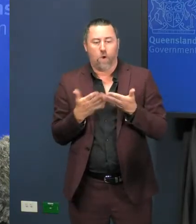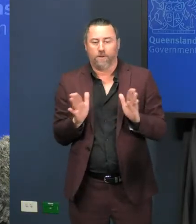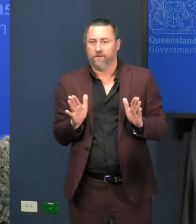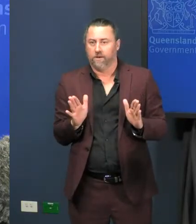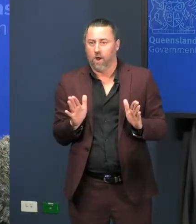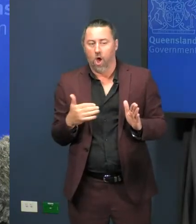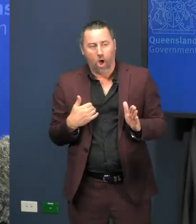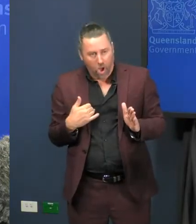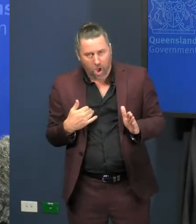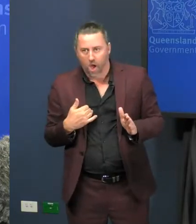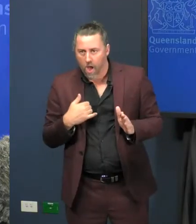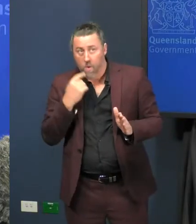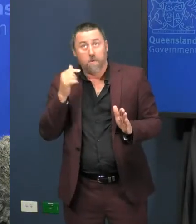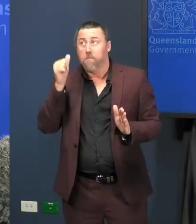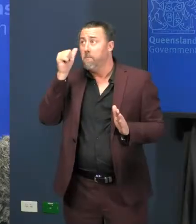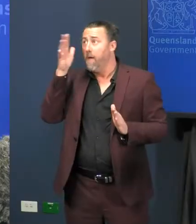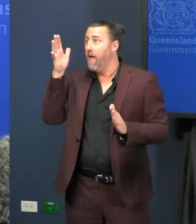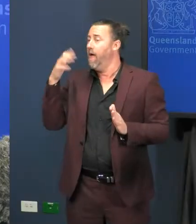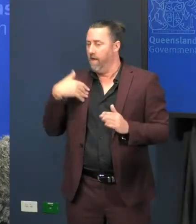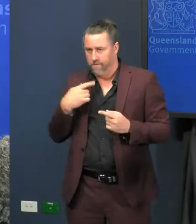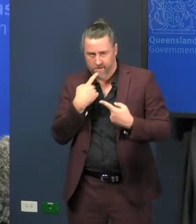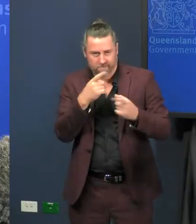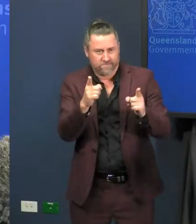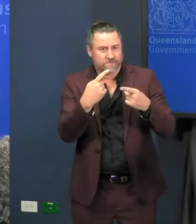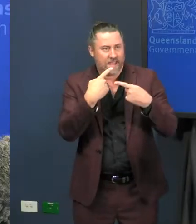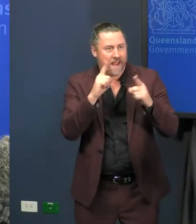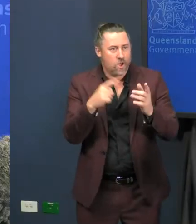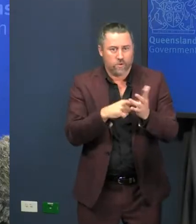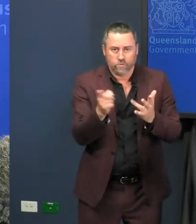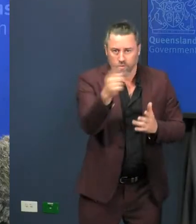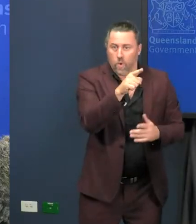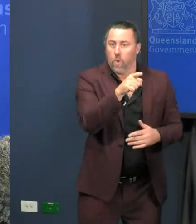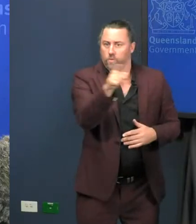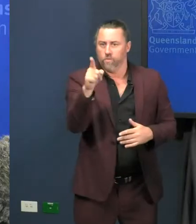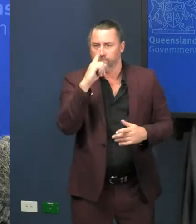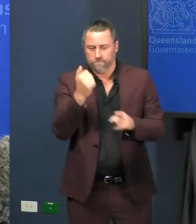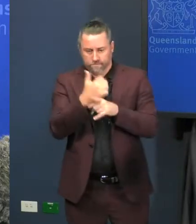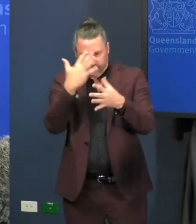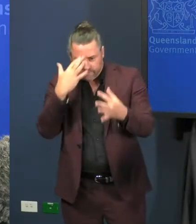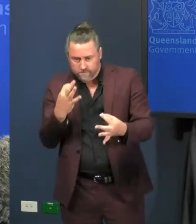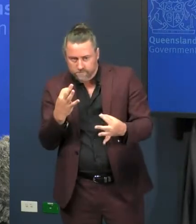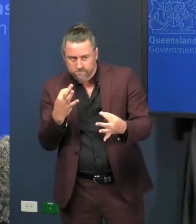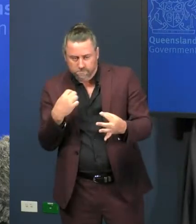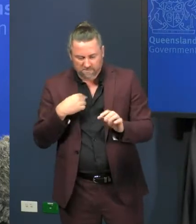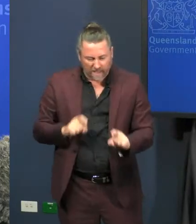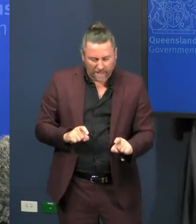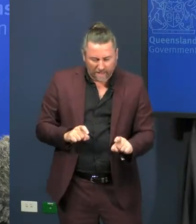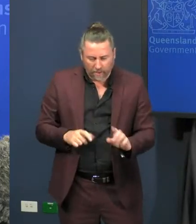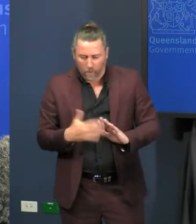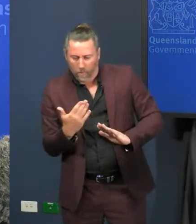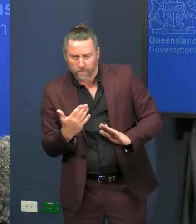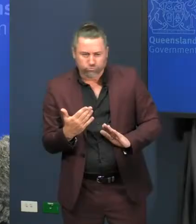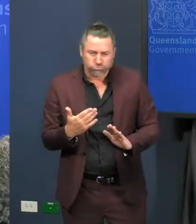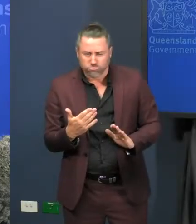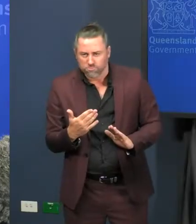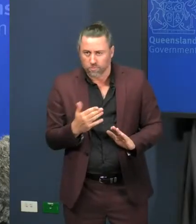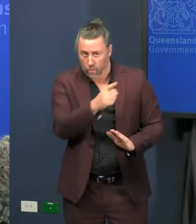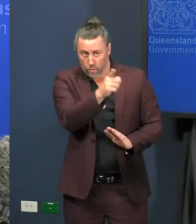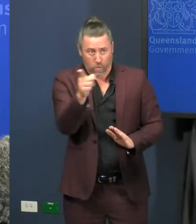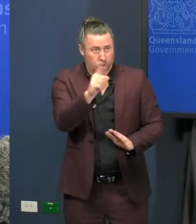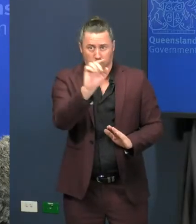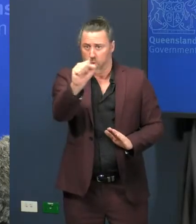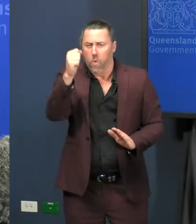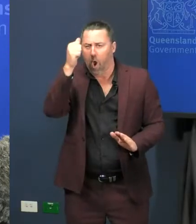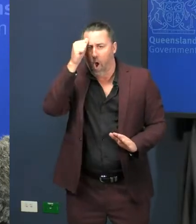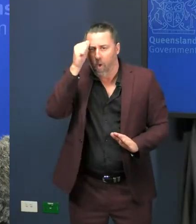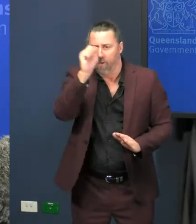way, and then people need to make that decision when to leave an island. But if there